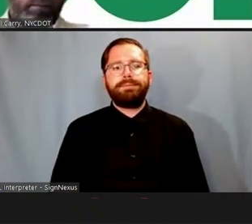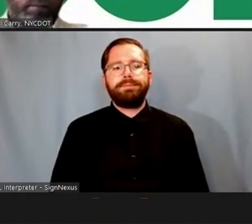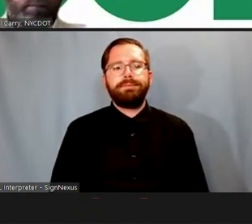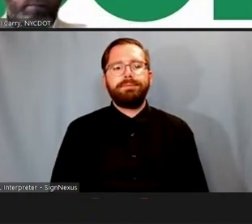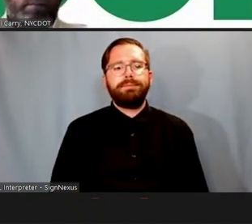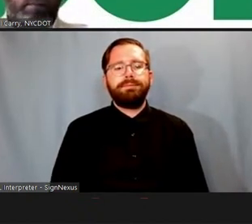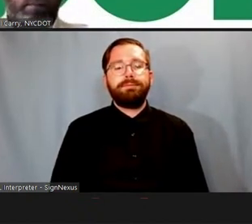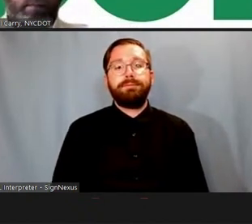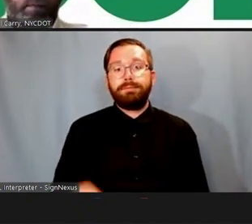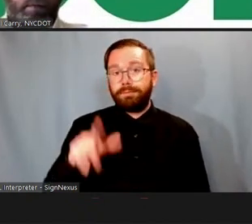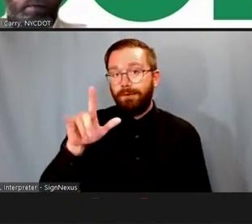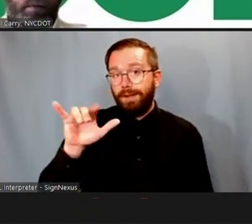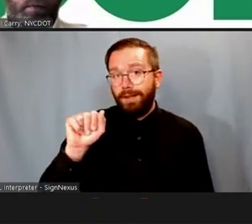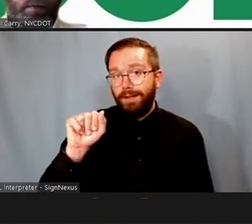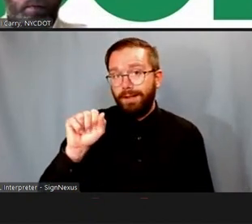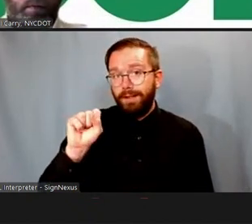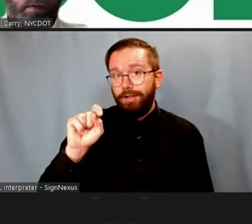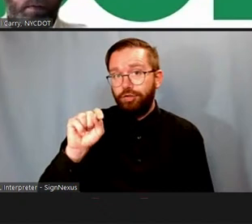leah struck